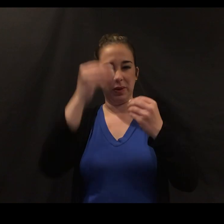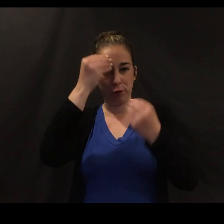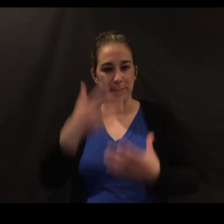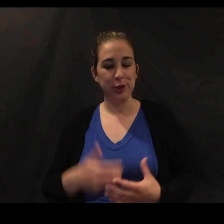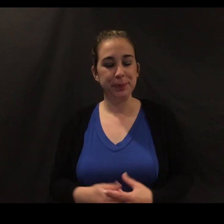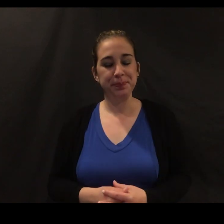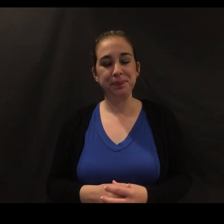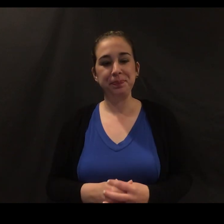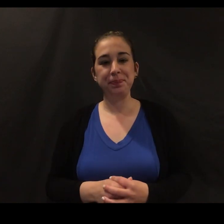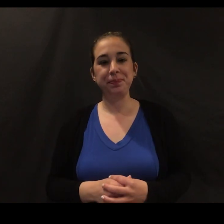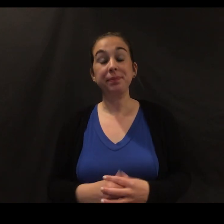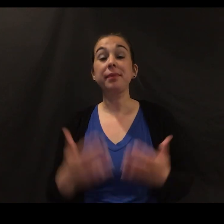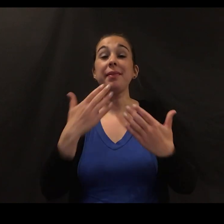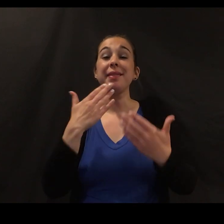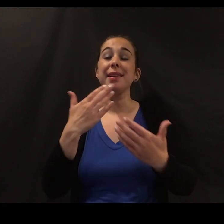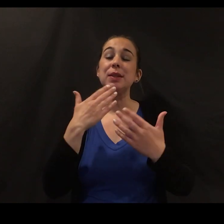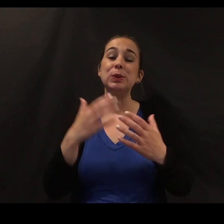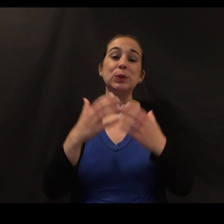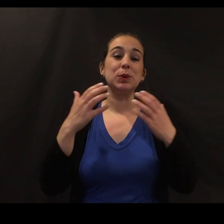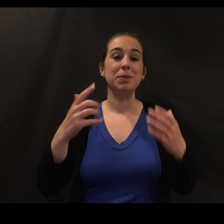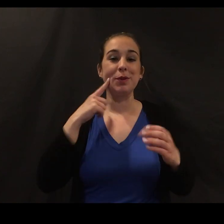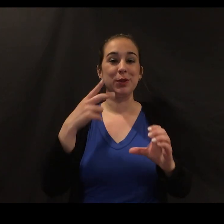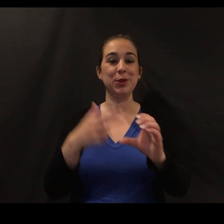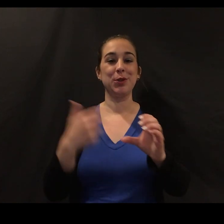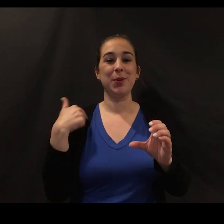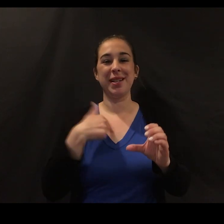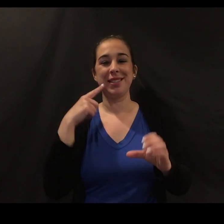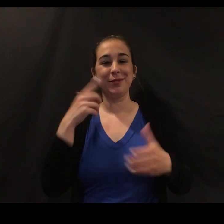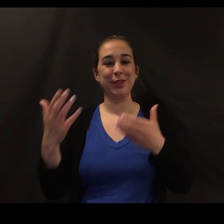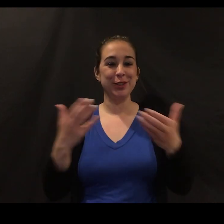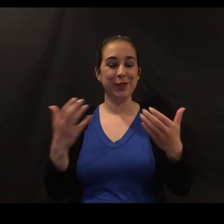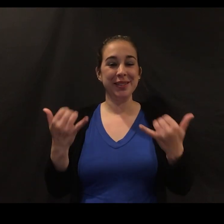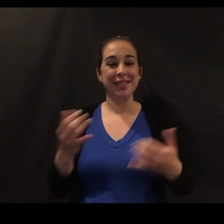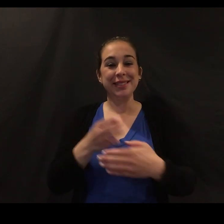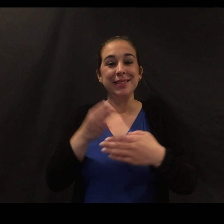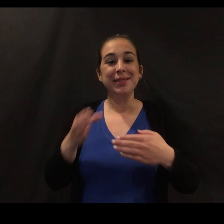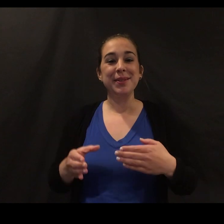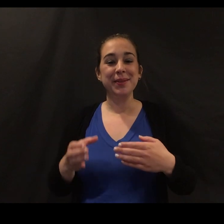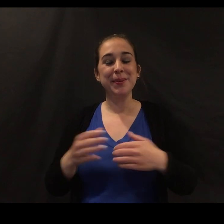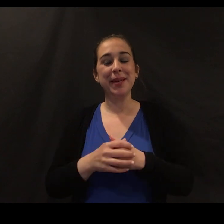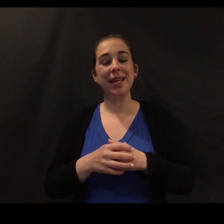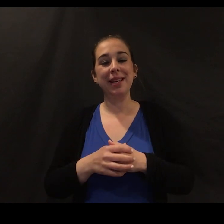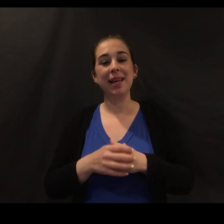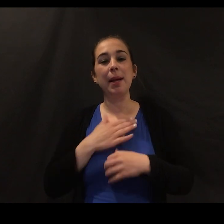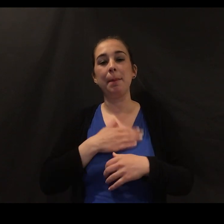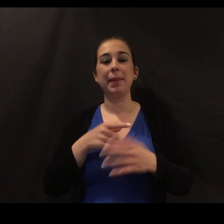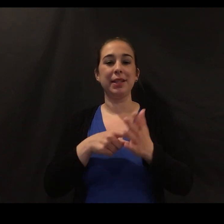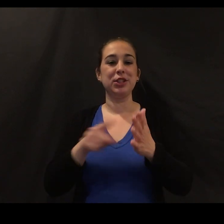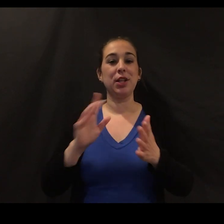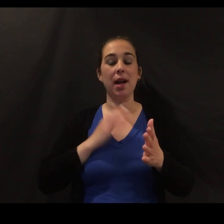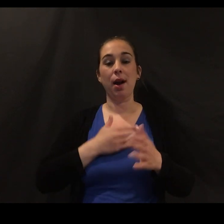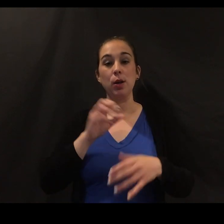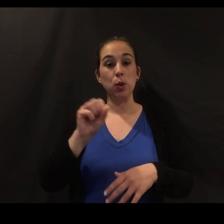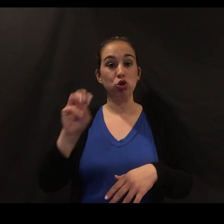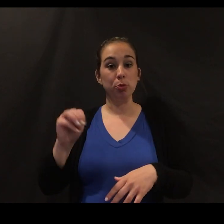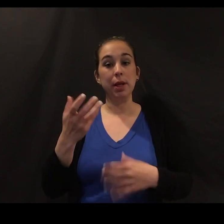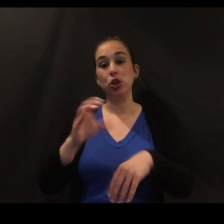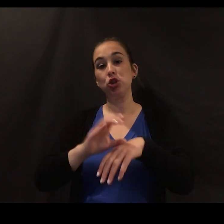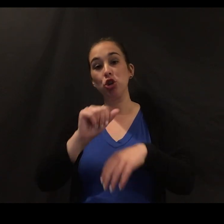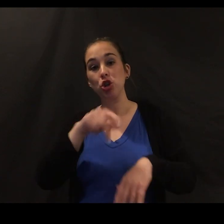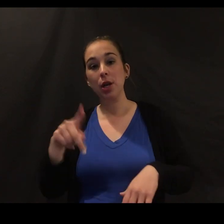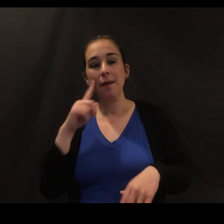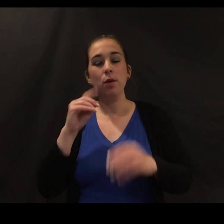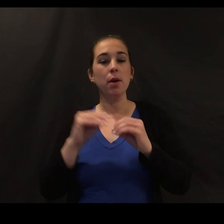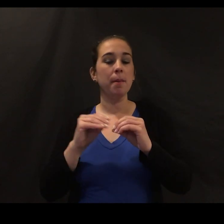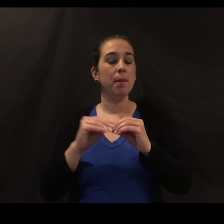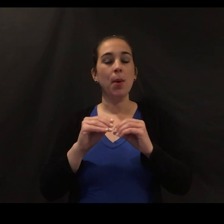Thank you so much for joining us for service this weekend. Be sure to check out our social media and church app for more convenient ways to connect.